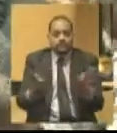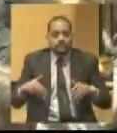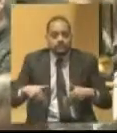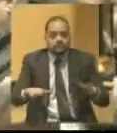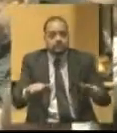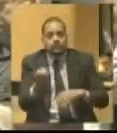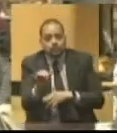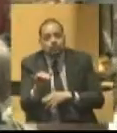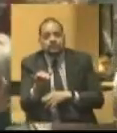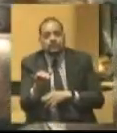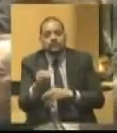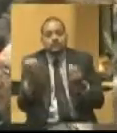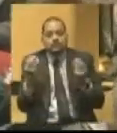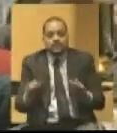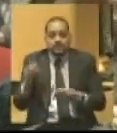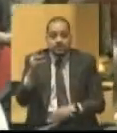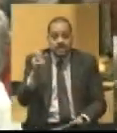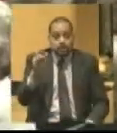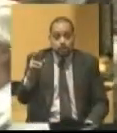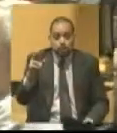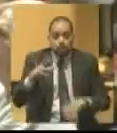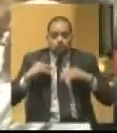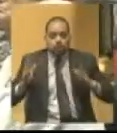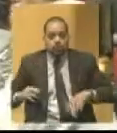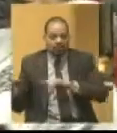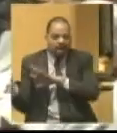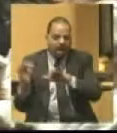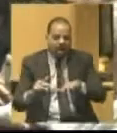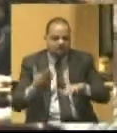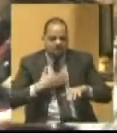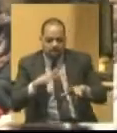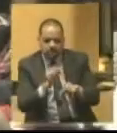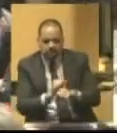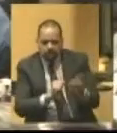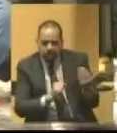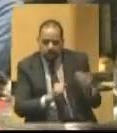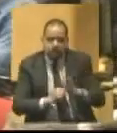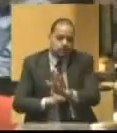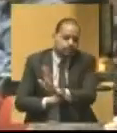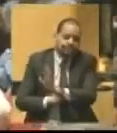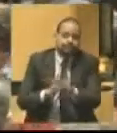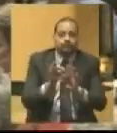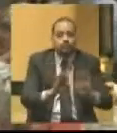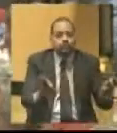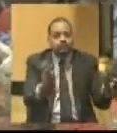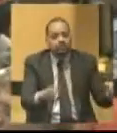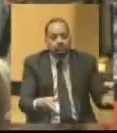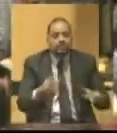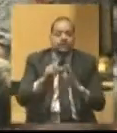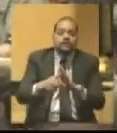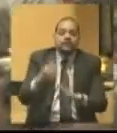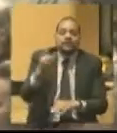their slaves were immediately and permanently freed. By the spring of 1862, thousands of slaves all along the